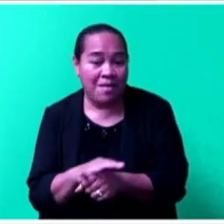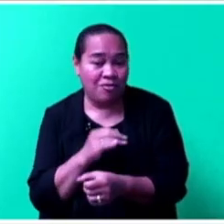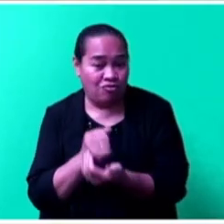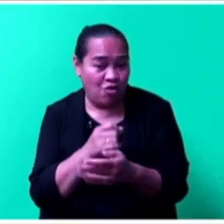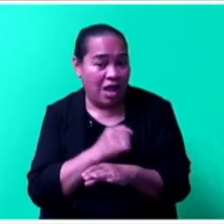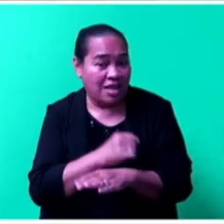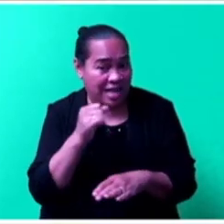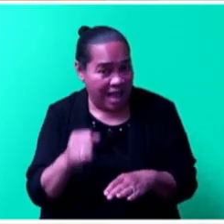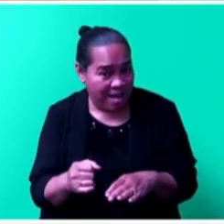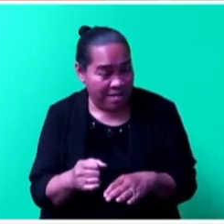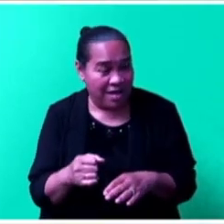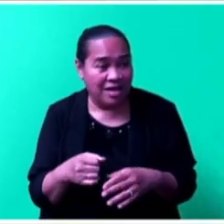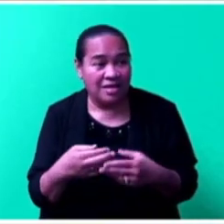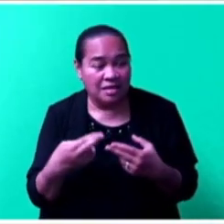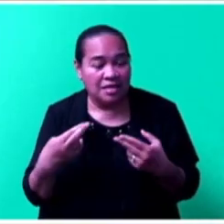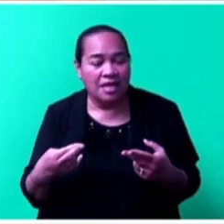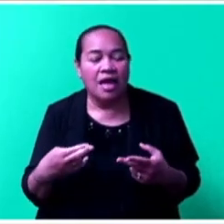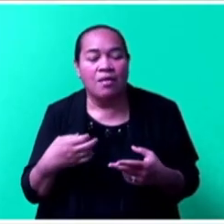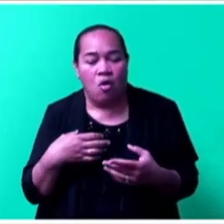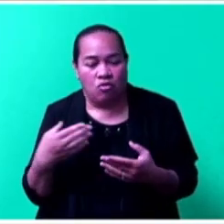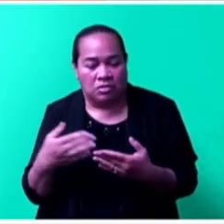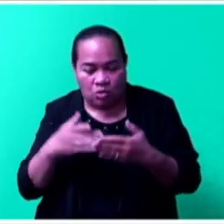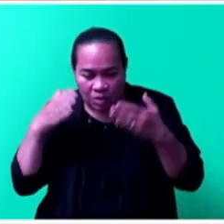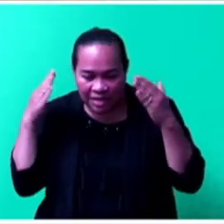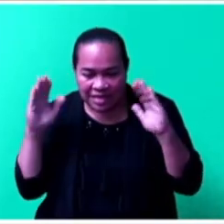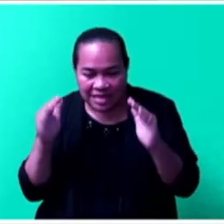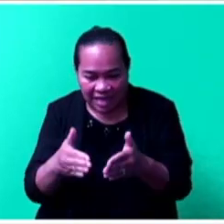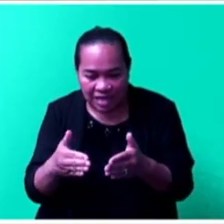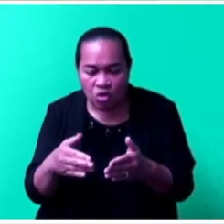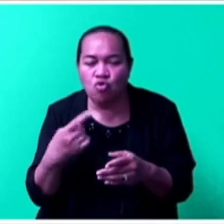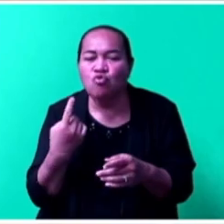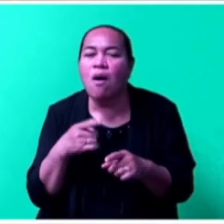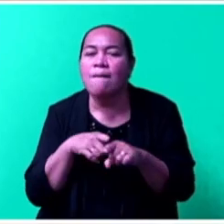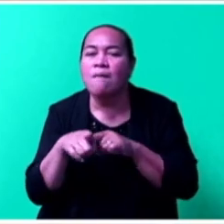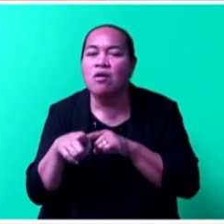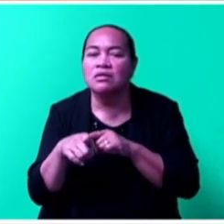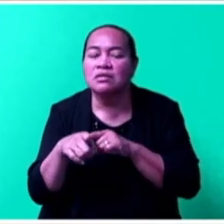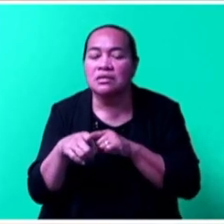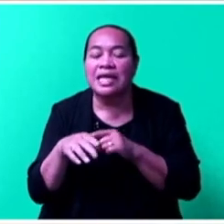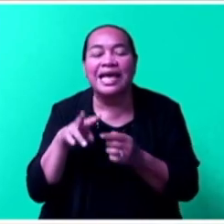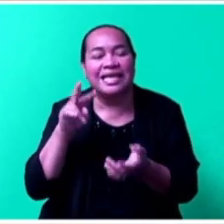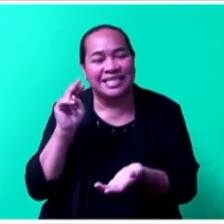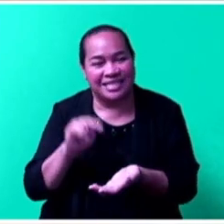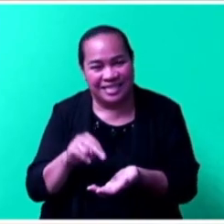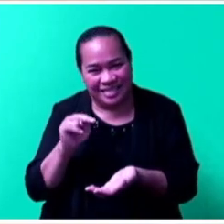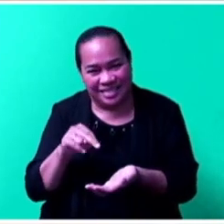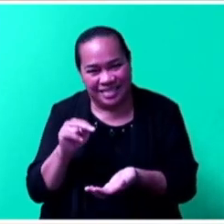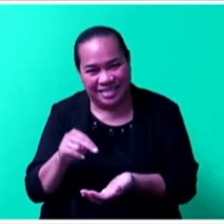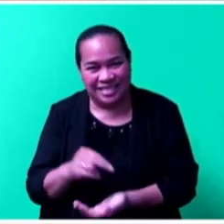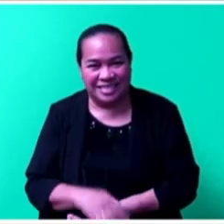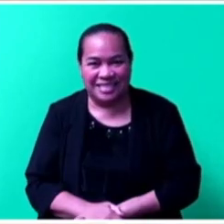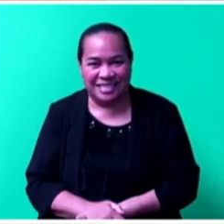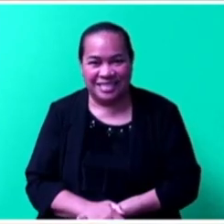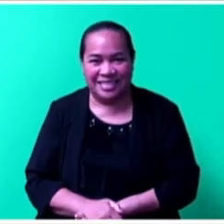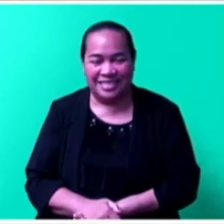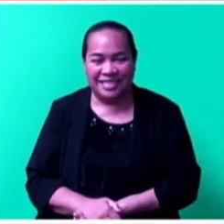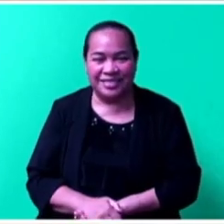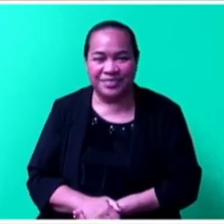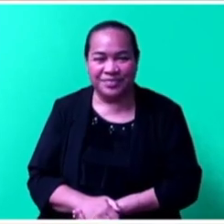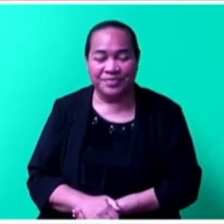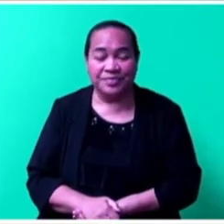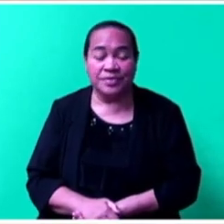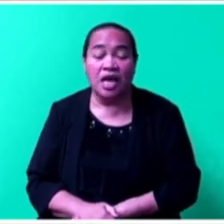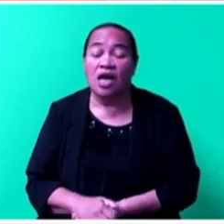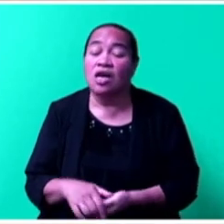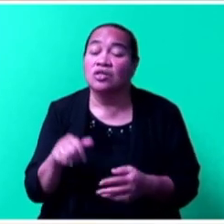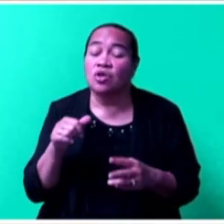government resources are more effectively targeted towards those with the greatest housing needs.